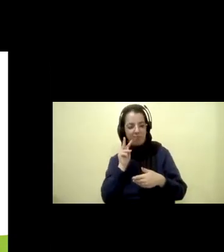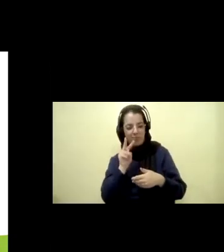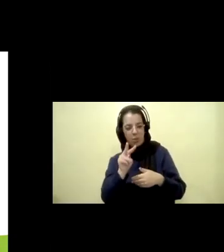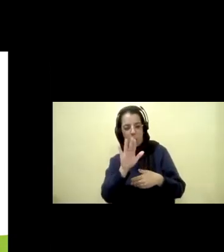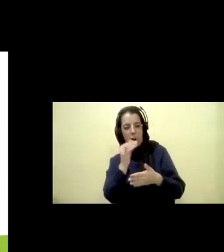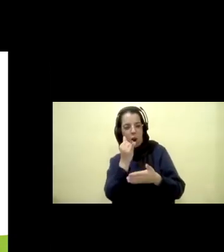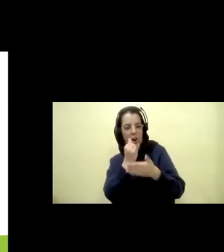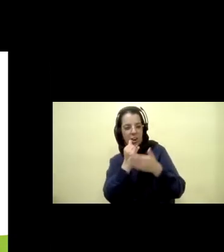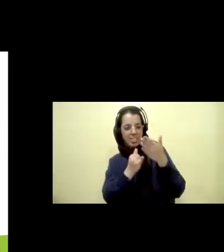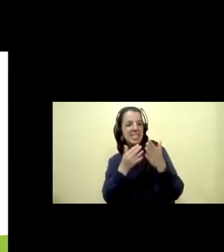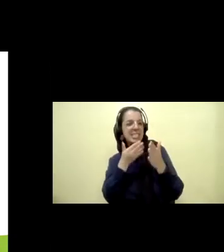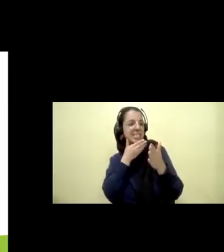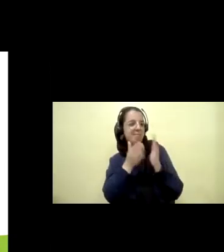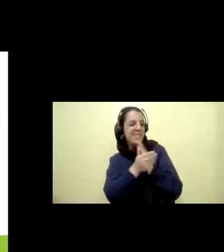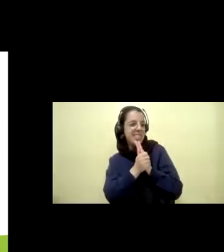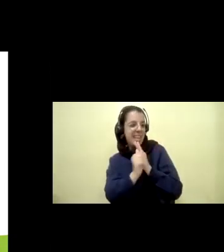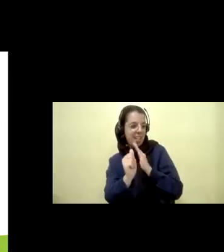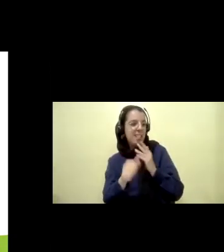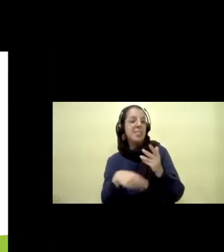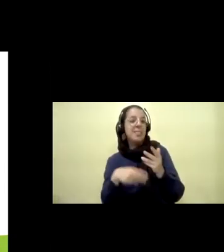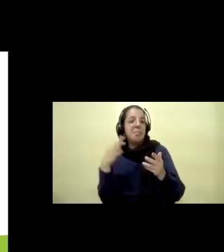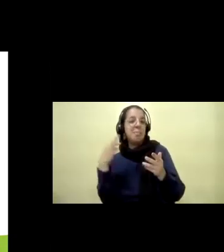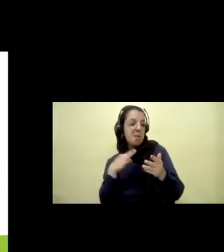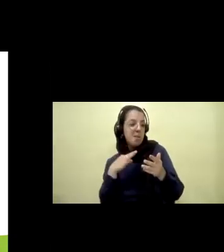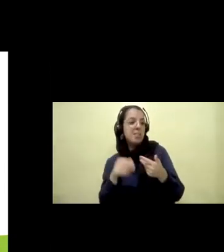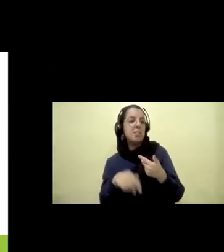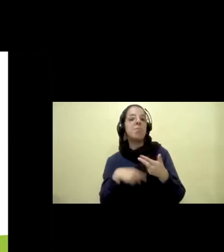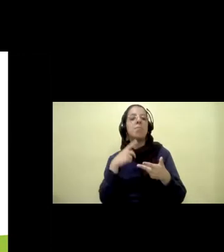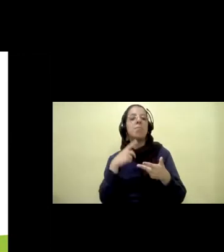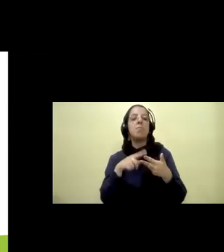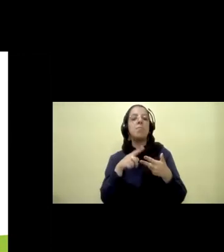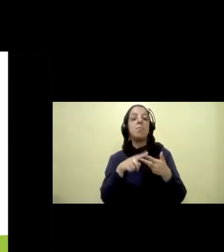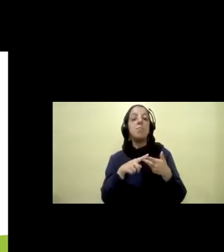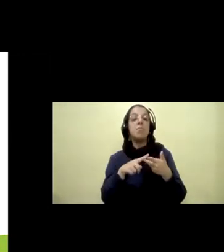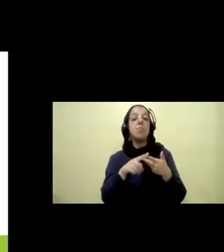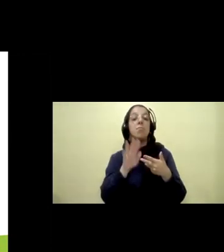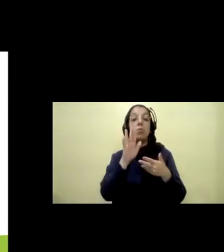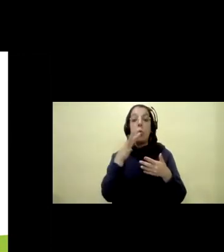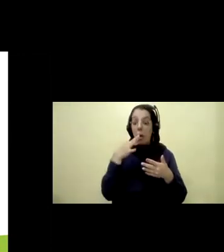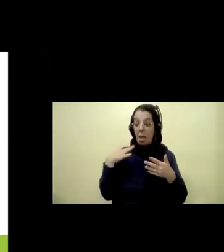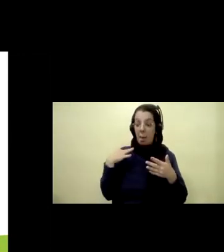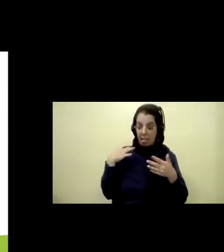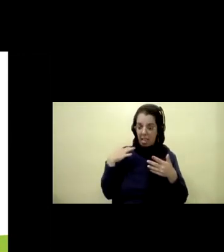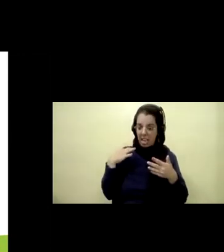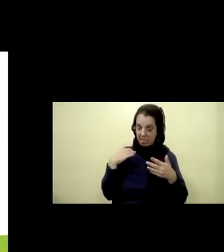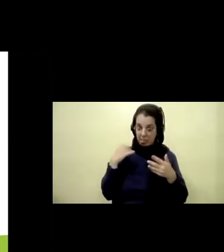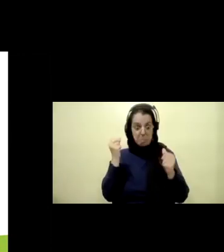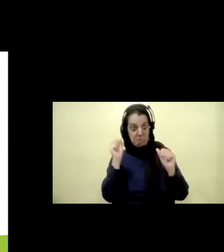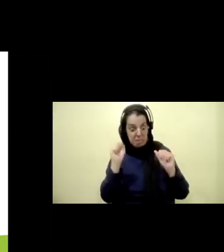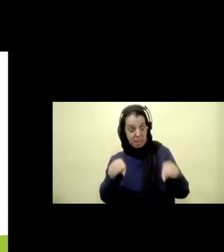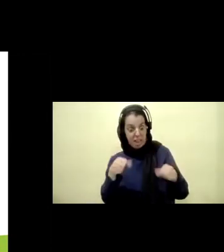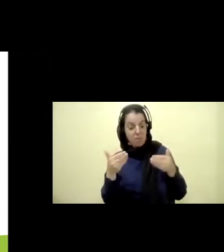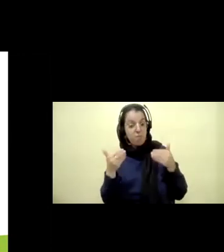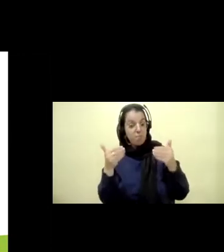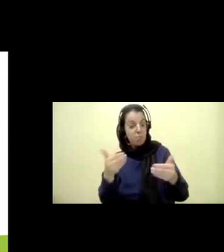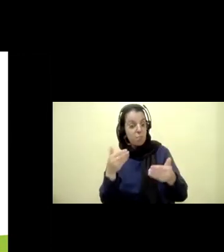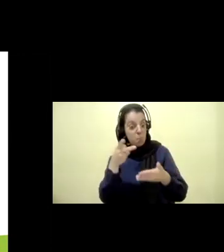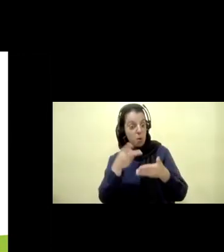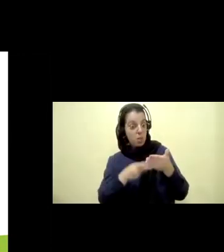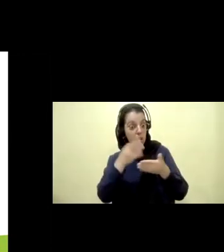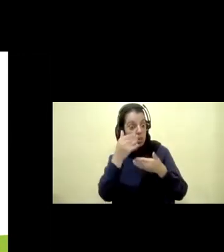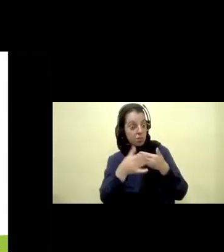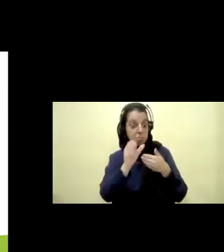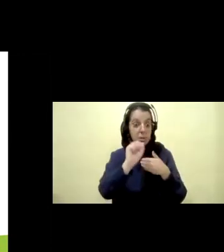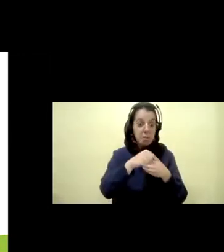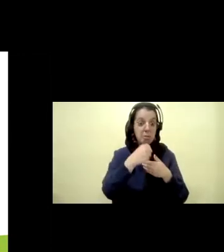demonstrated capacity of the applicant to carry out the project as it's outlined in your application, the